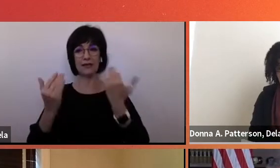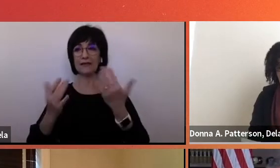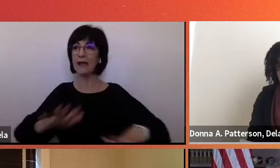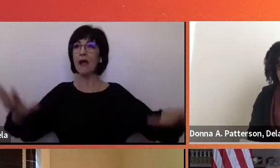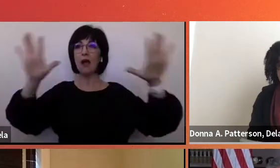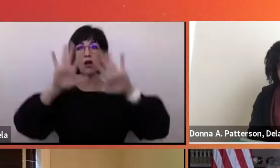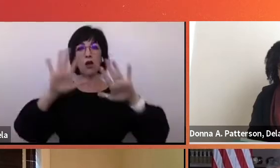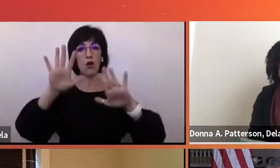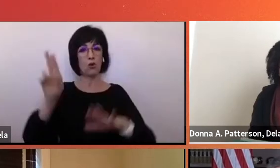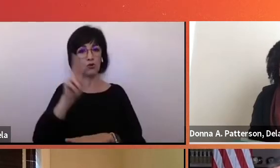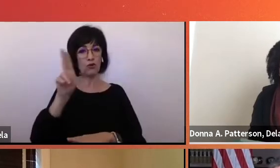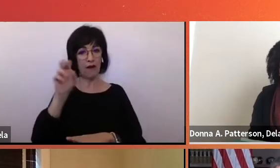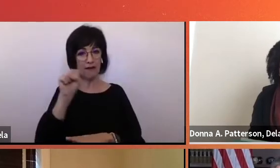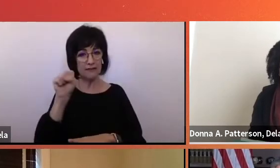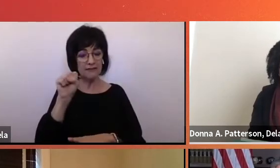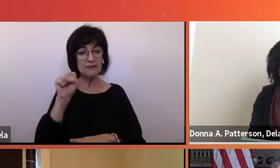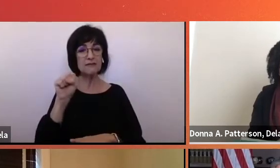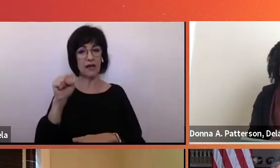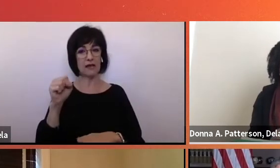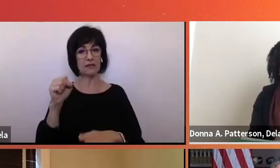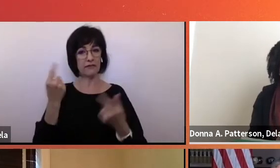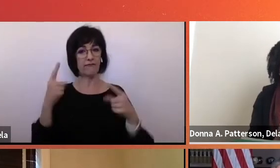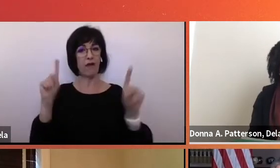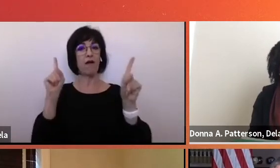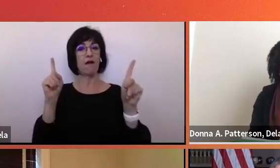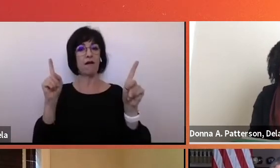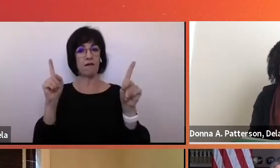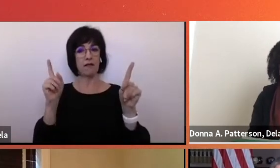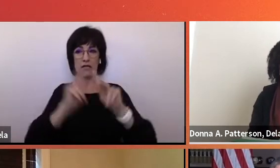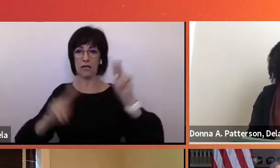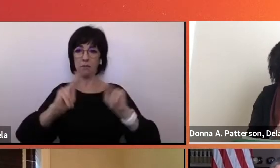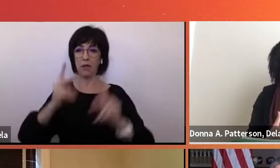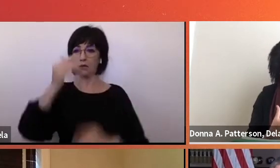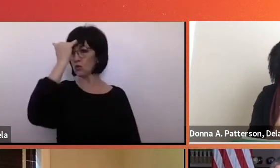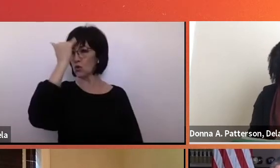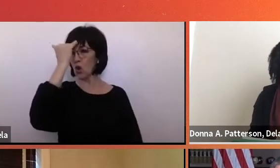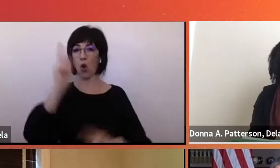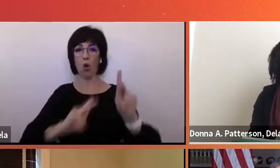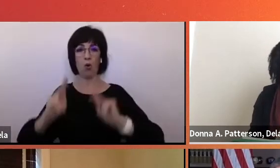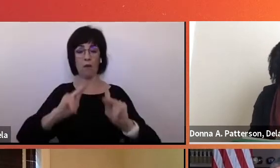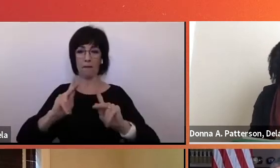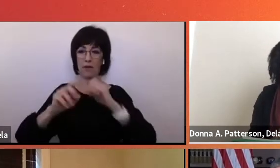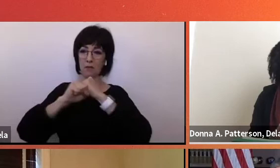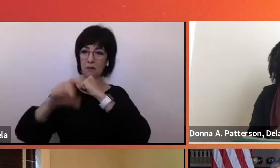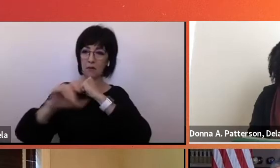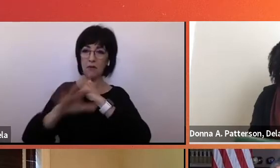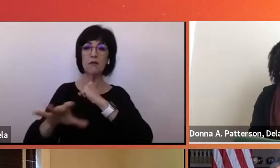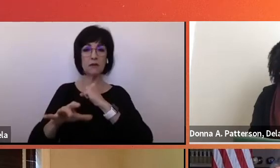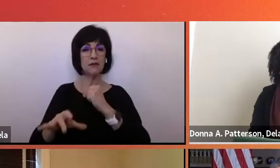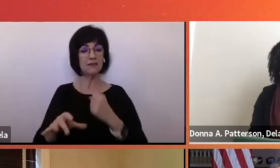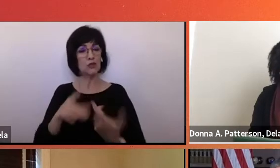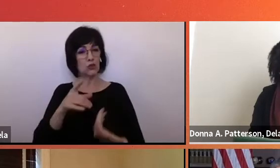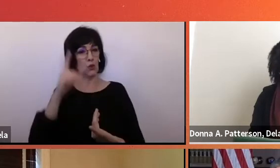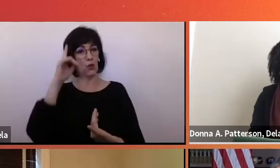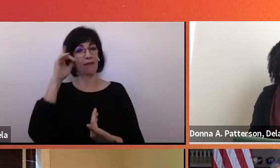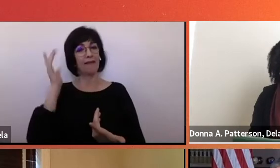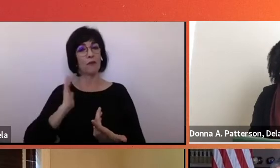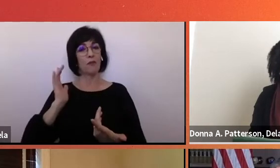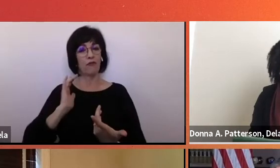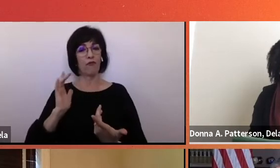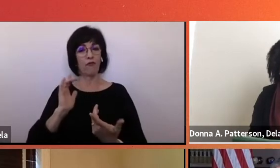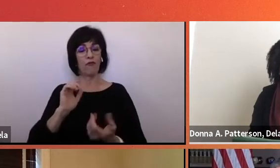whole. So many of you, when you think of the end of slavery, you probably think of the Emancipation Proclamation, which